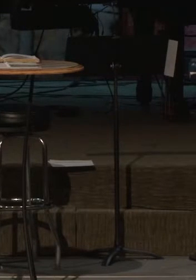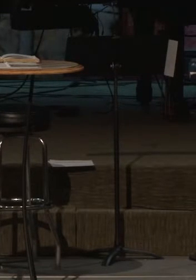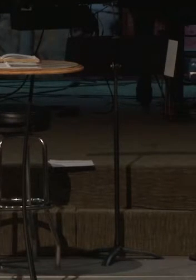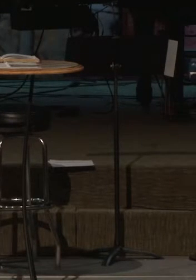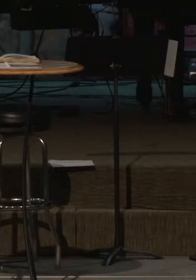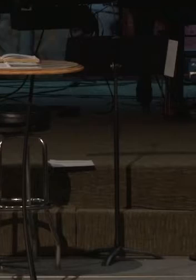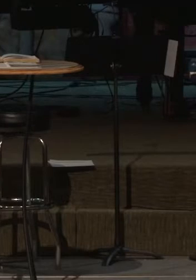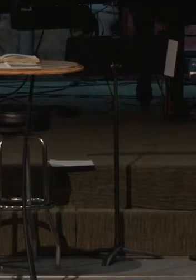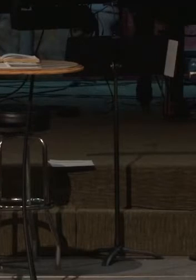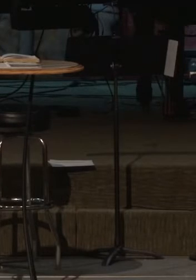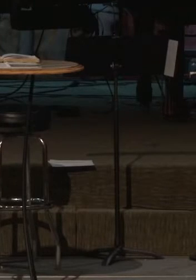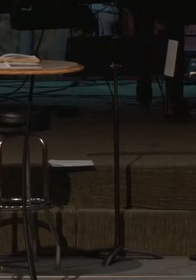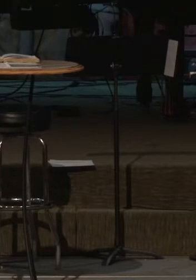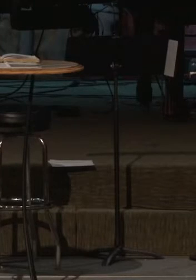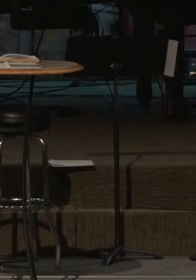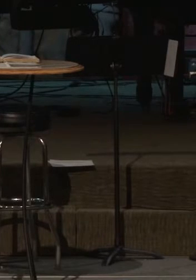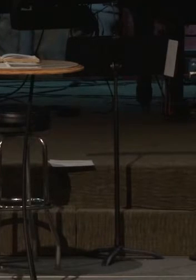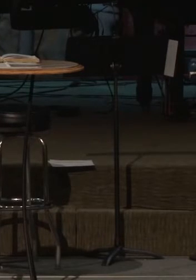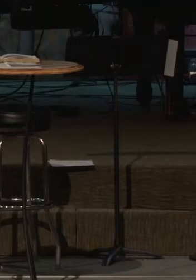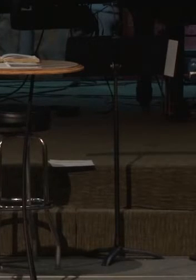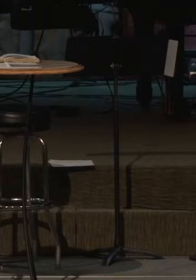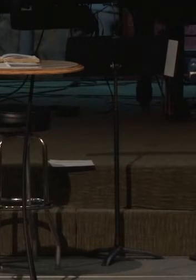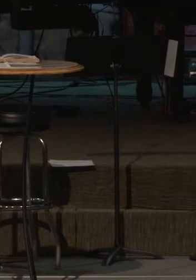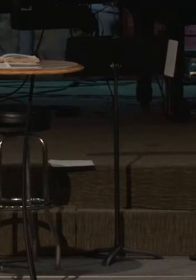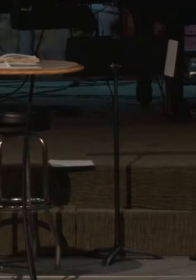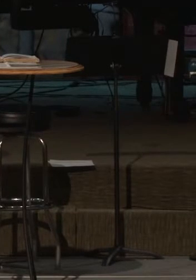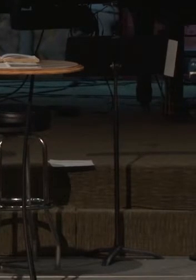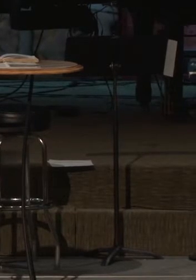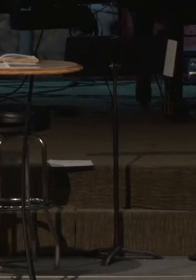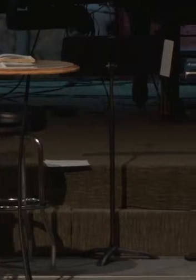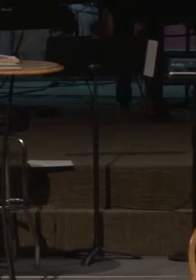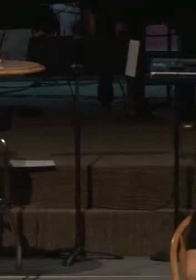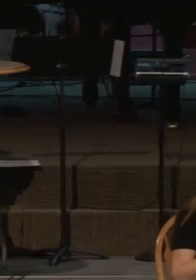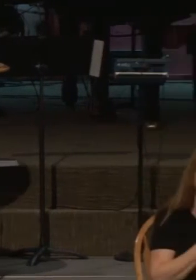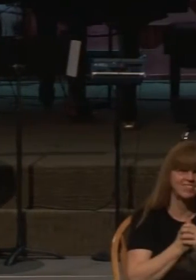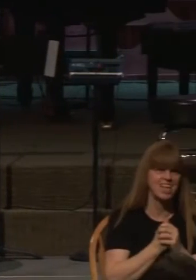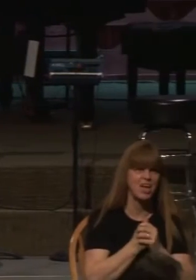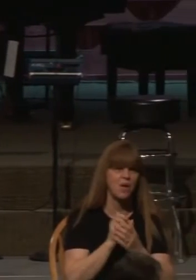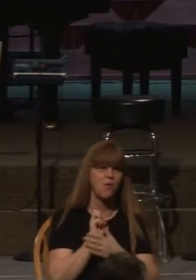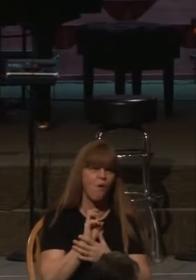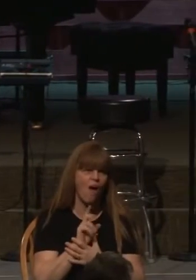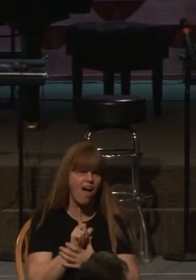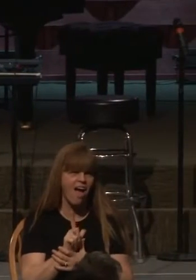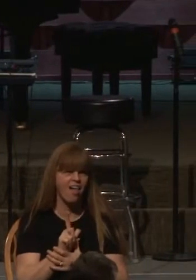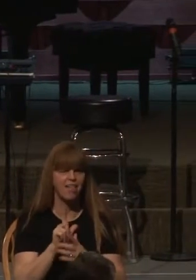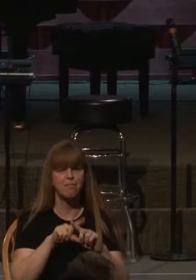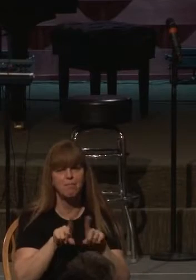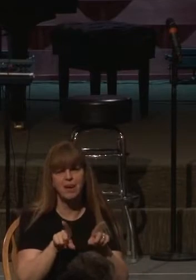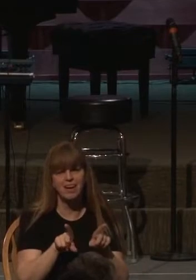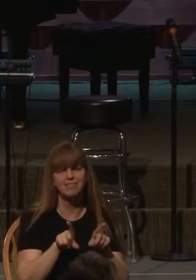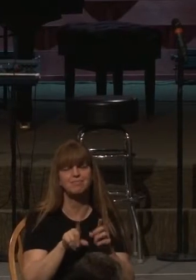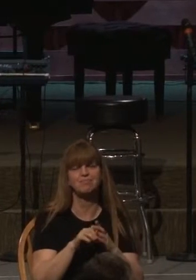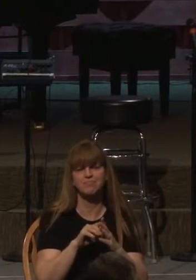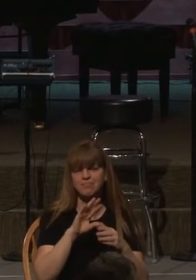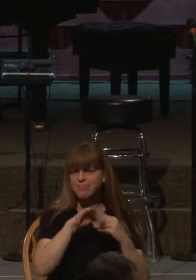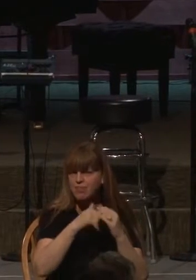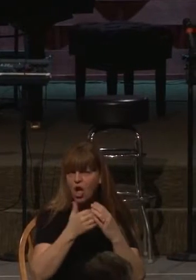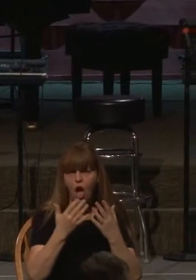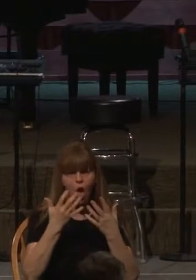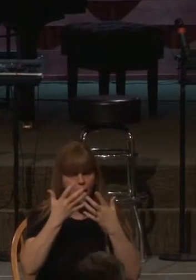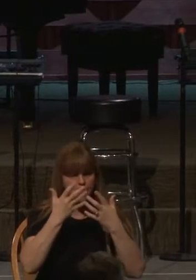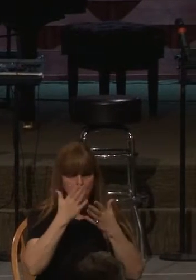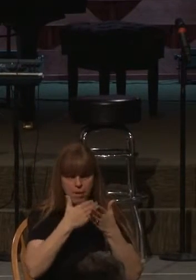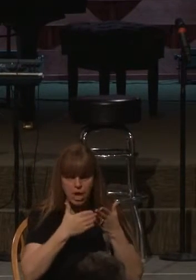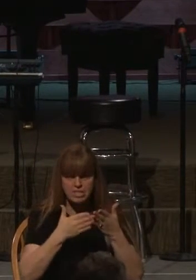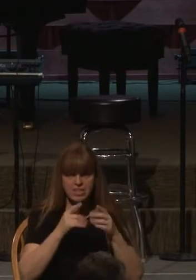You think that's funny, Sonny? You think that's funny, don't you? Okay. Well, but you see, all the parts have